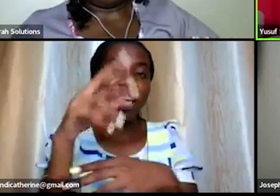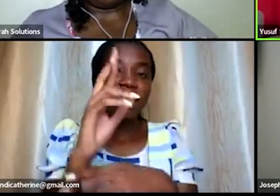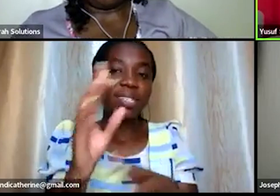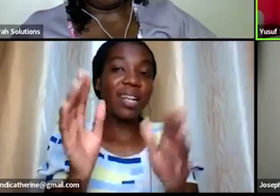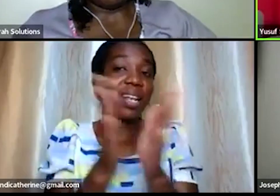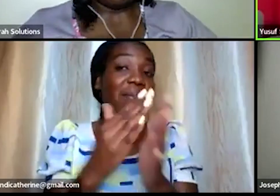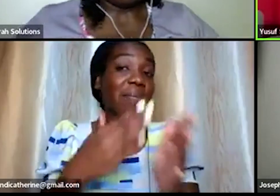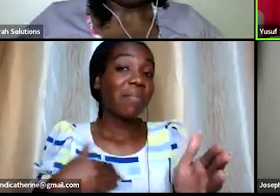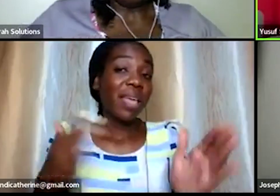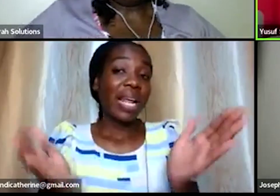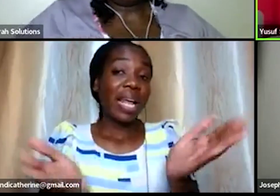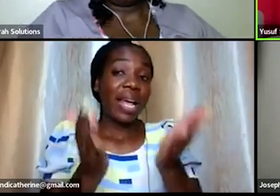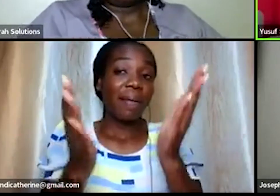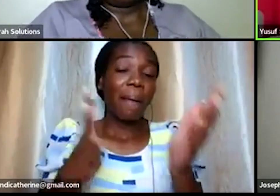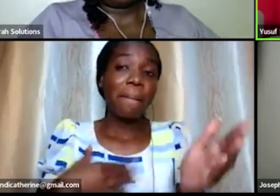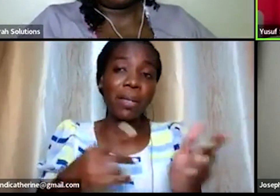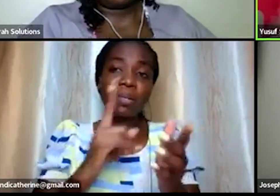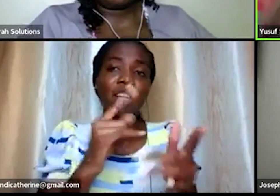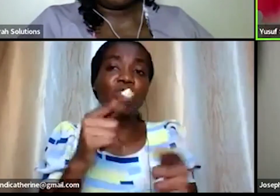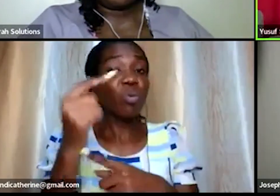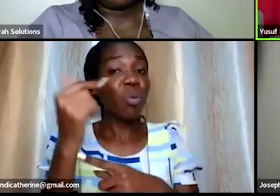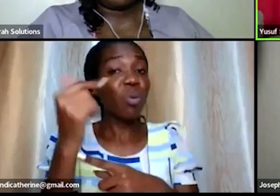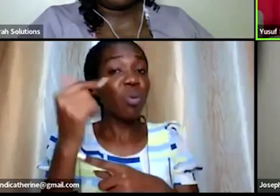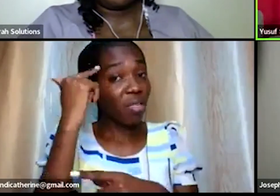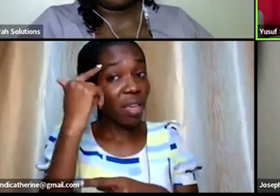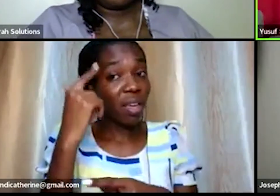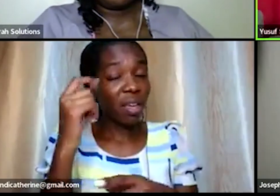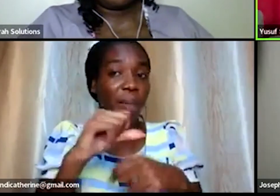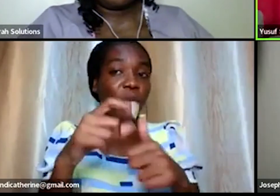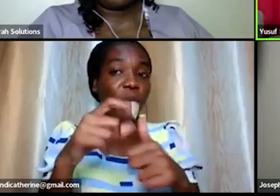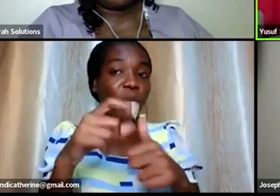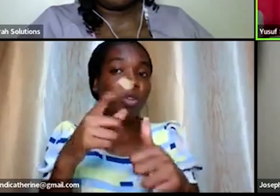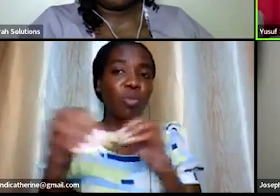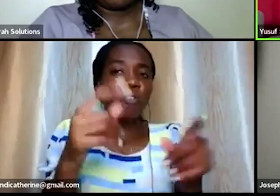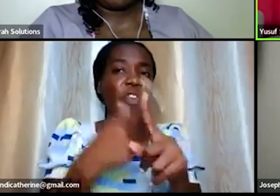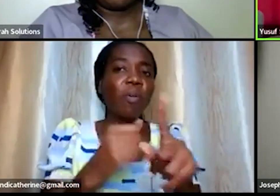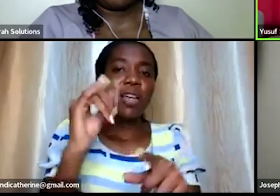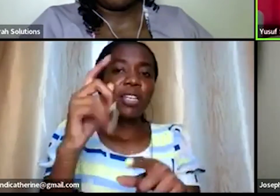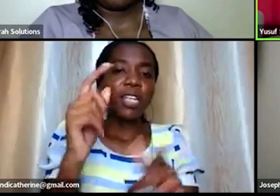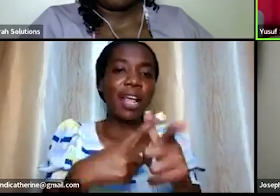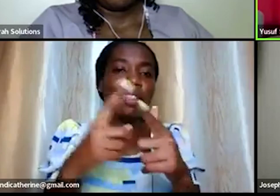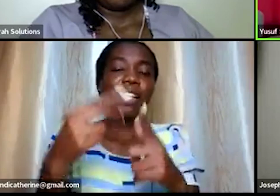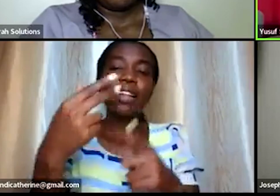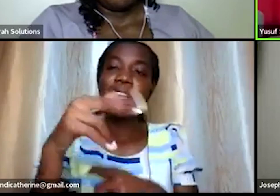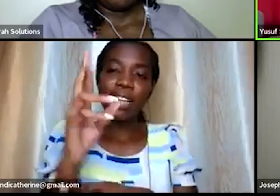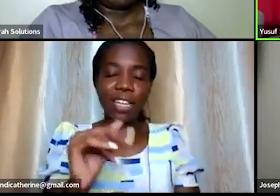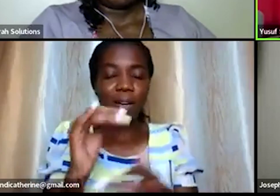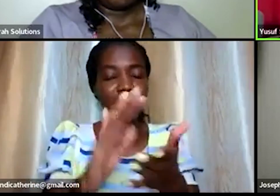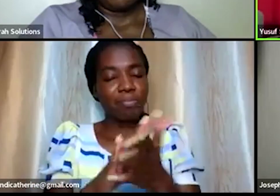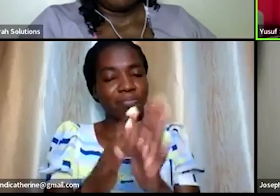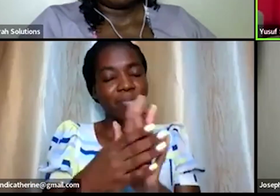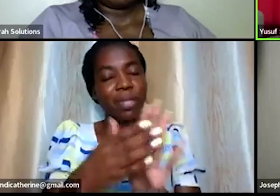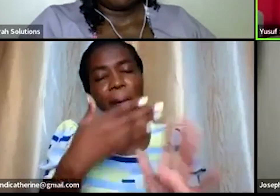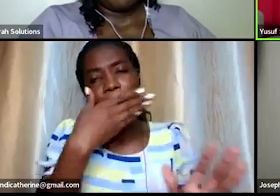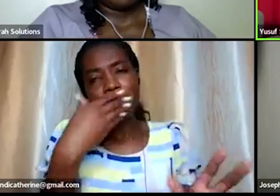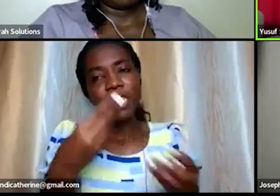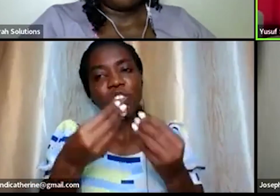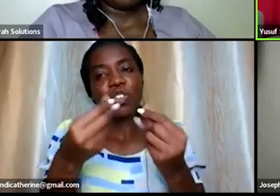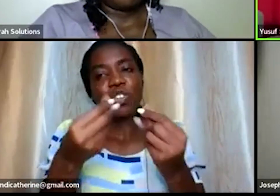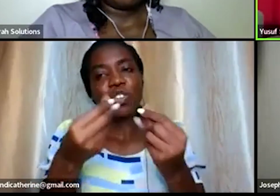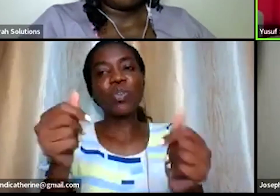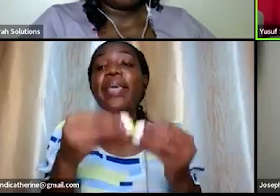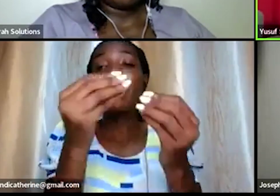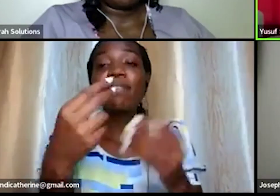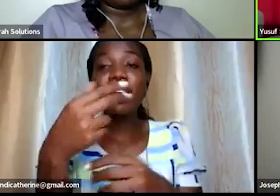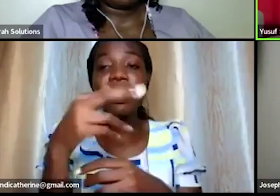In fact, I told him now you should be thinking to move from IT to come and HR and come up with better solutions to give to the